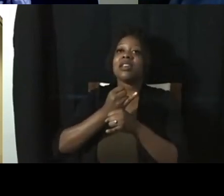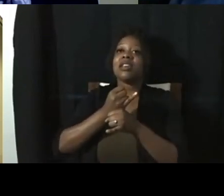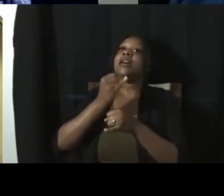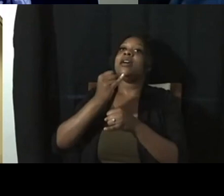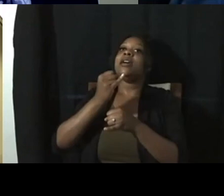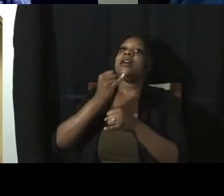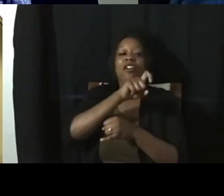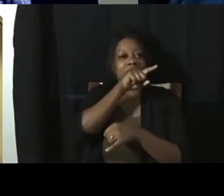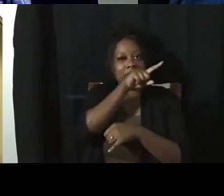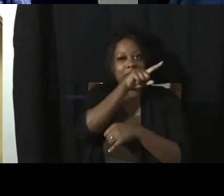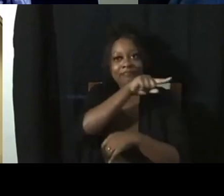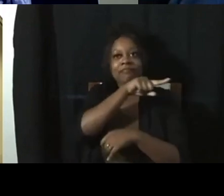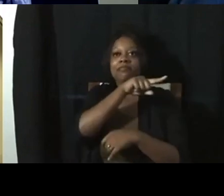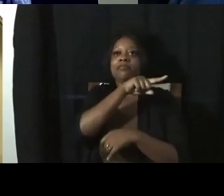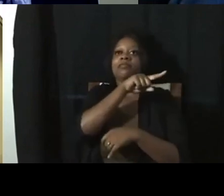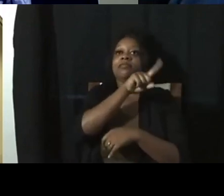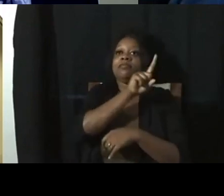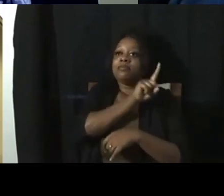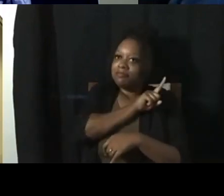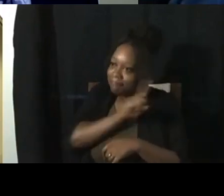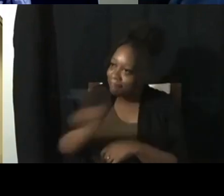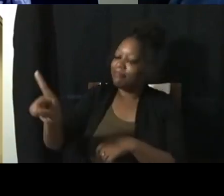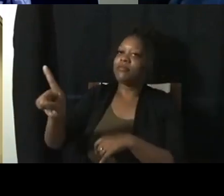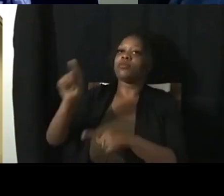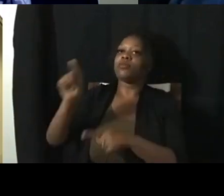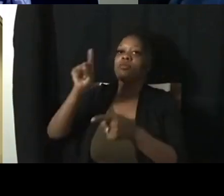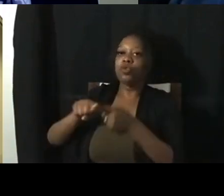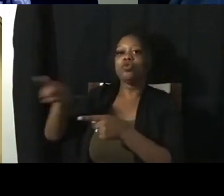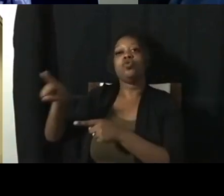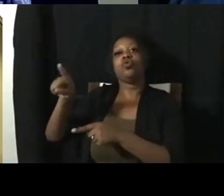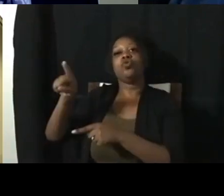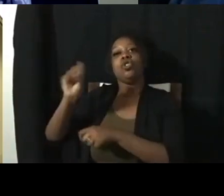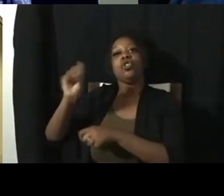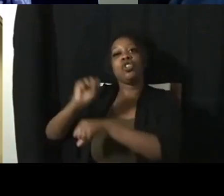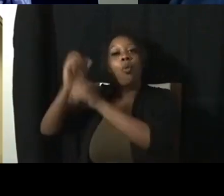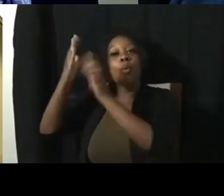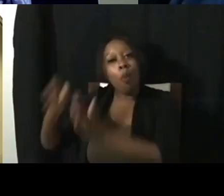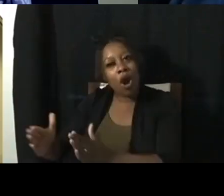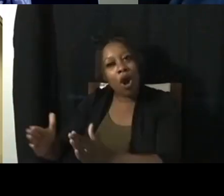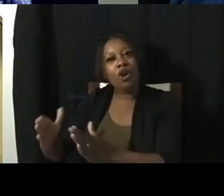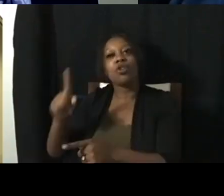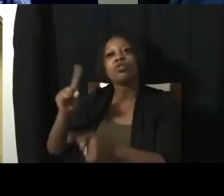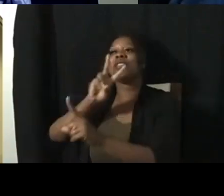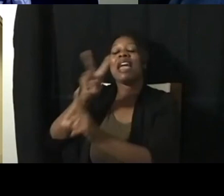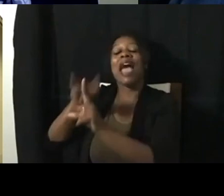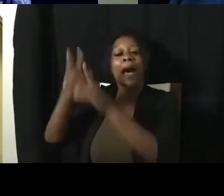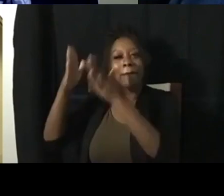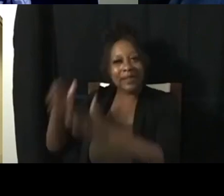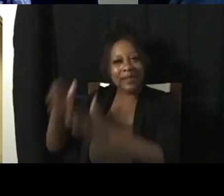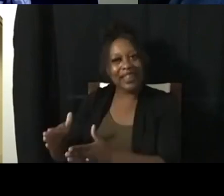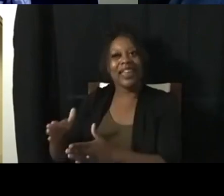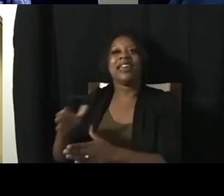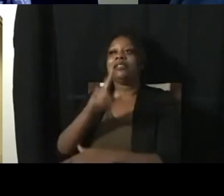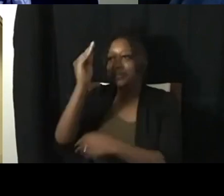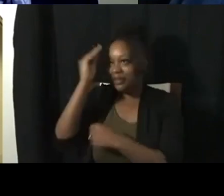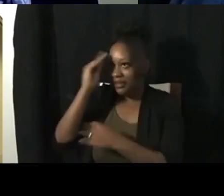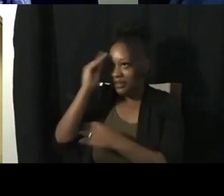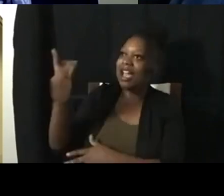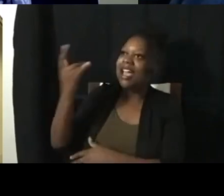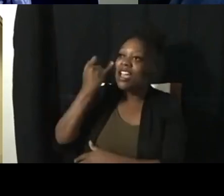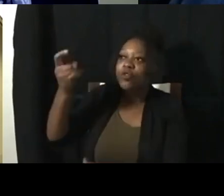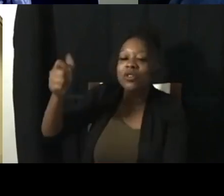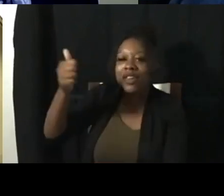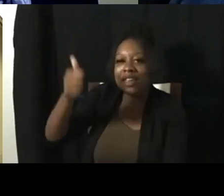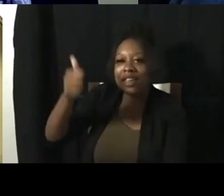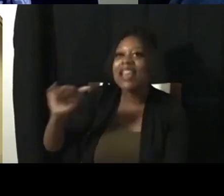and go to the person or the applicant. That's how you address intersectionality. That's how you address full inclusion of people with disabilities. And then, let